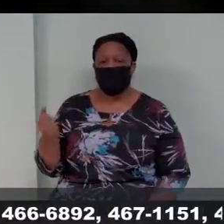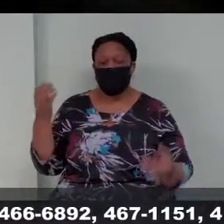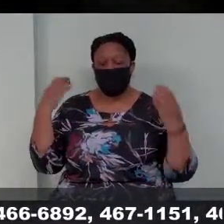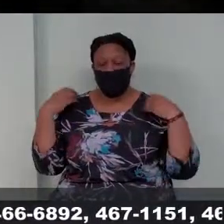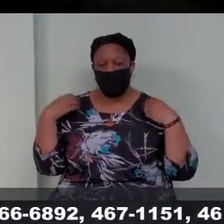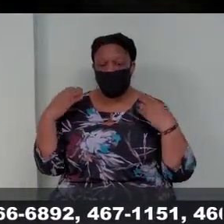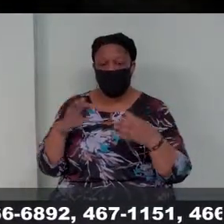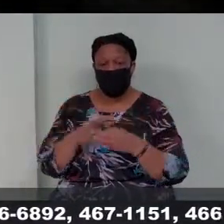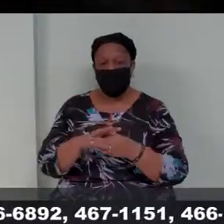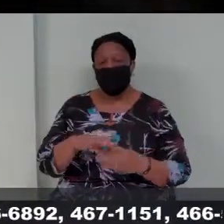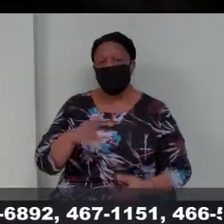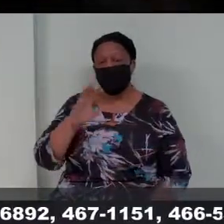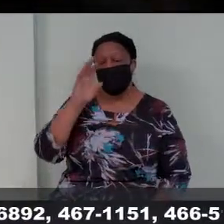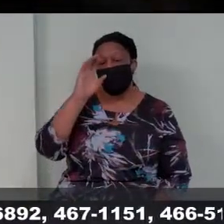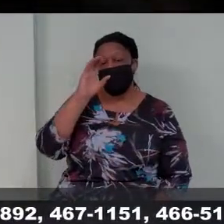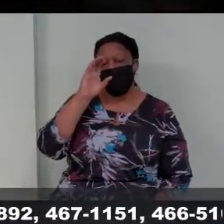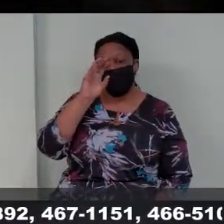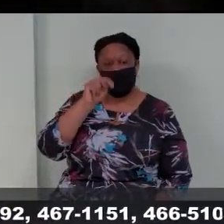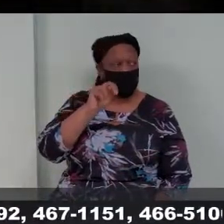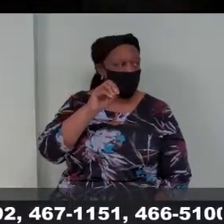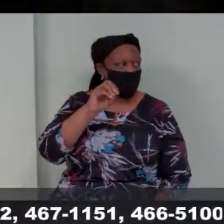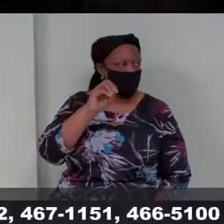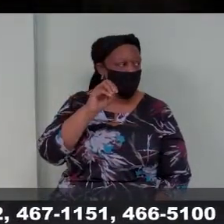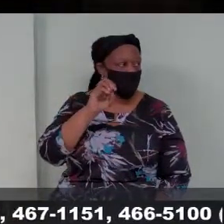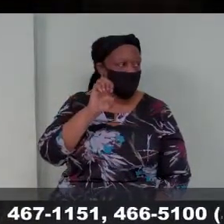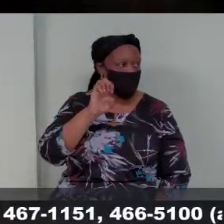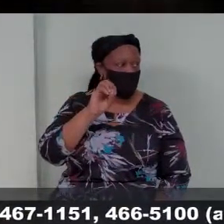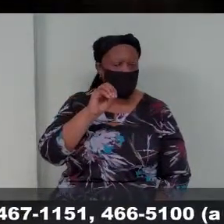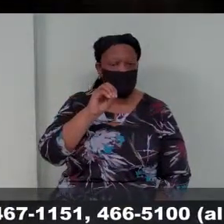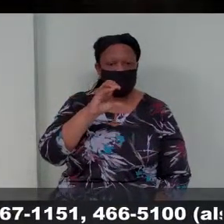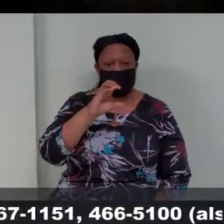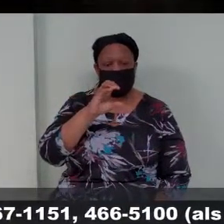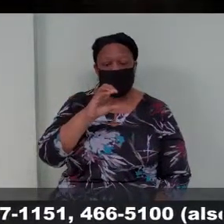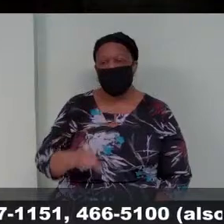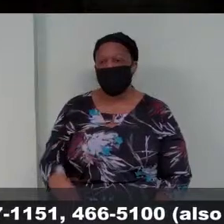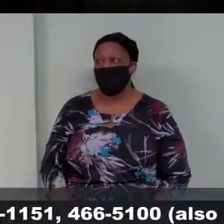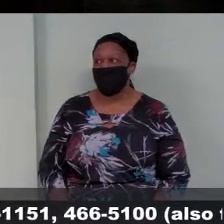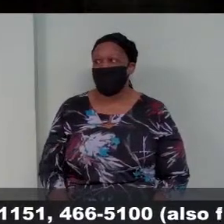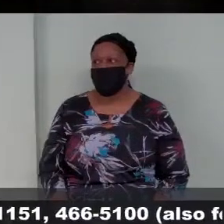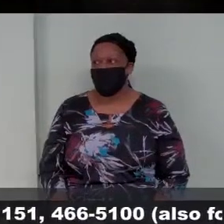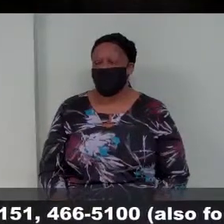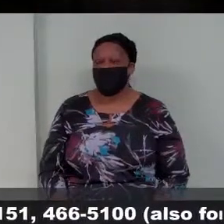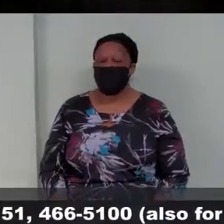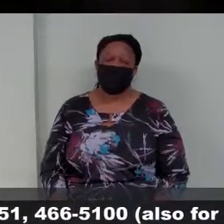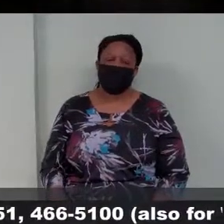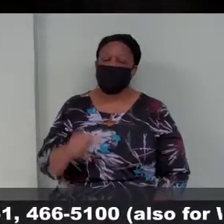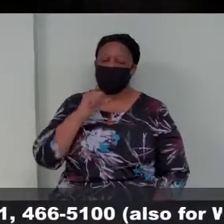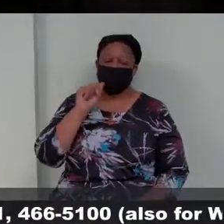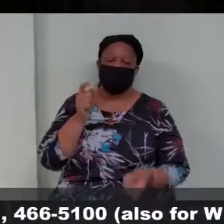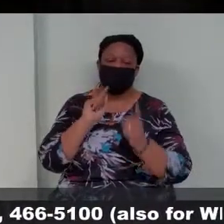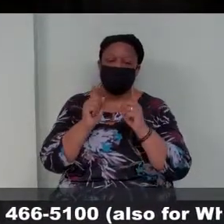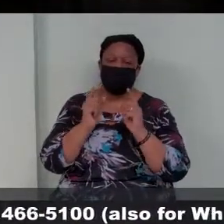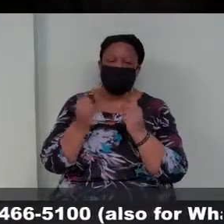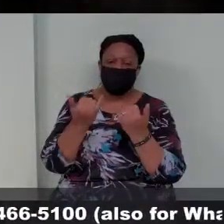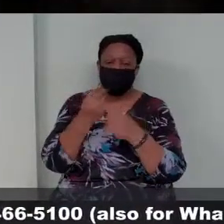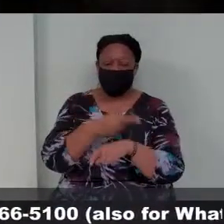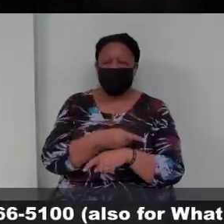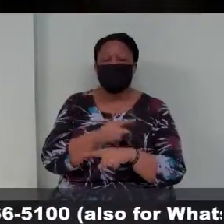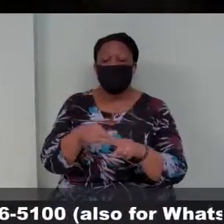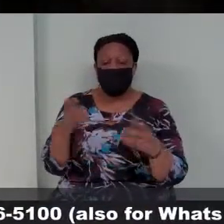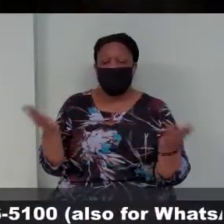Task Force, who took a break today, Mr. Abdias Samuel, and our National